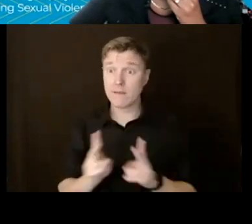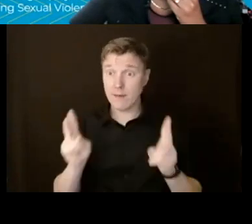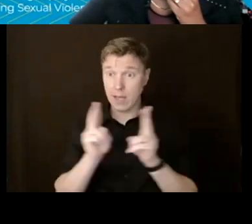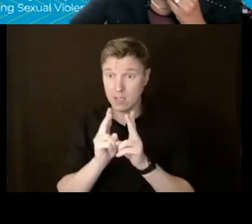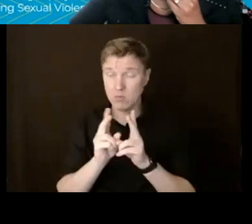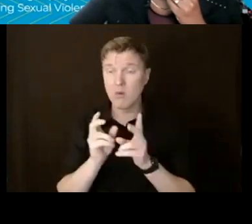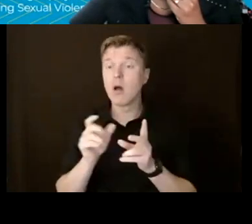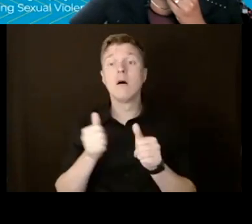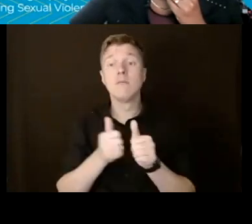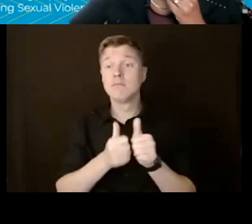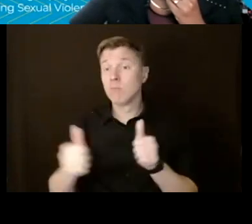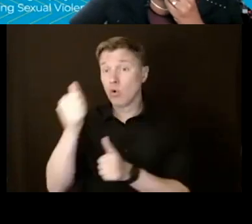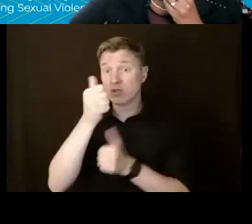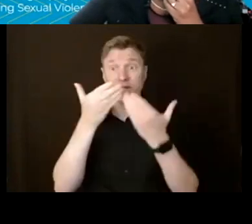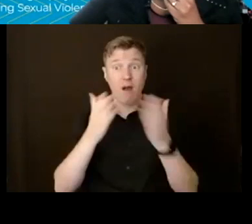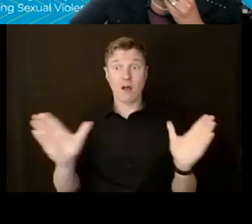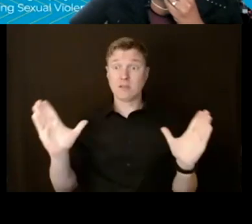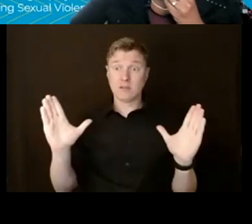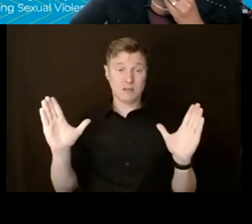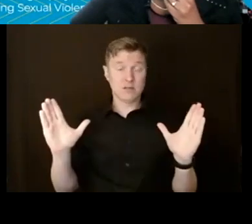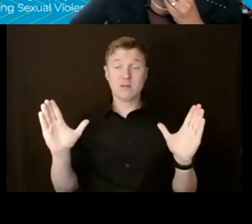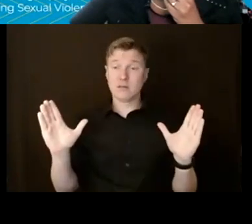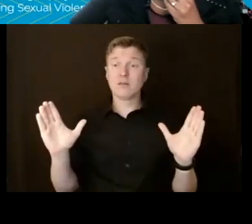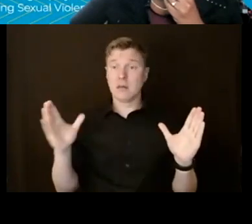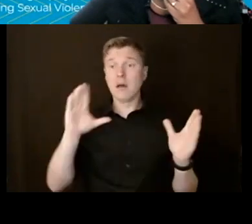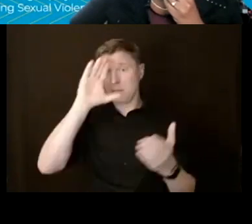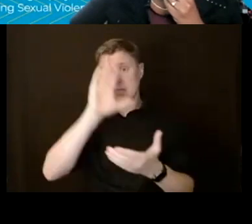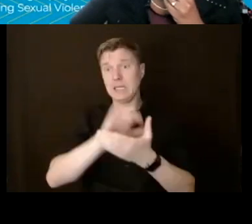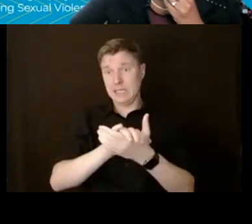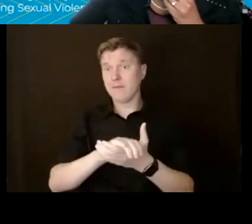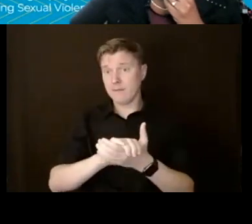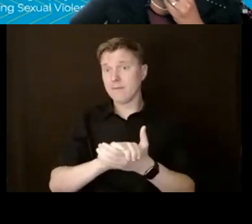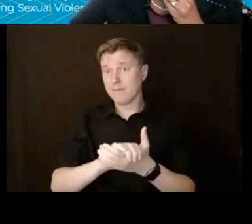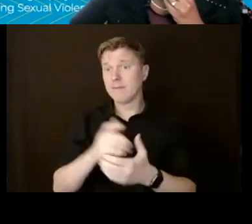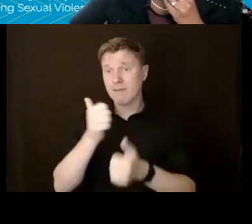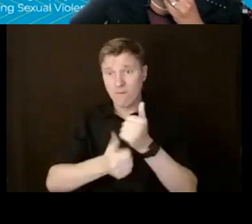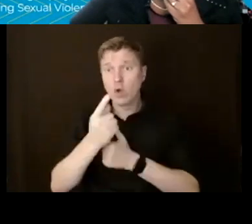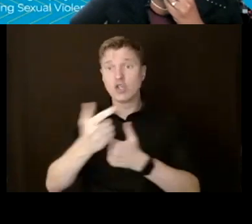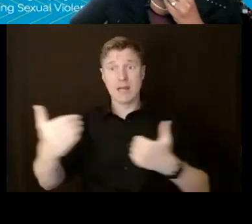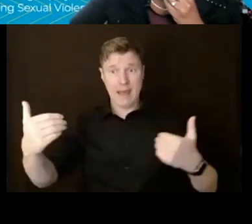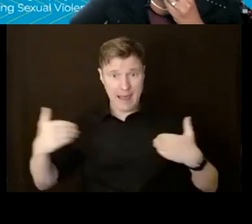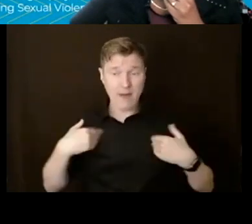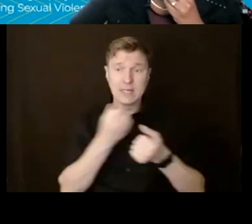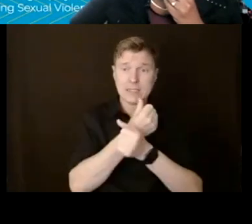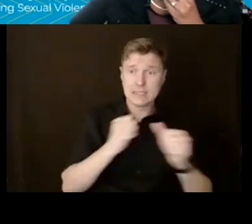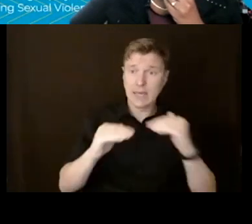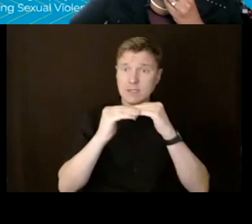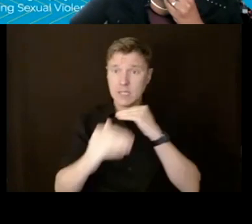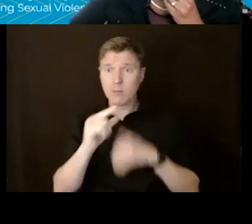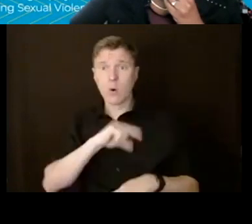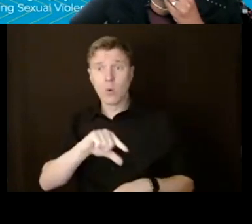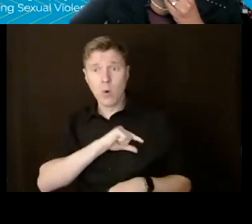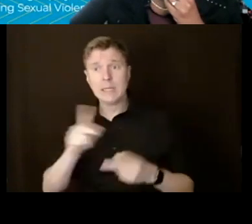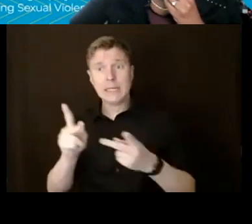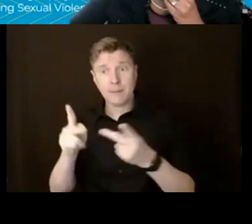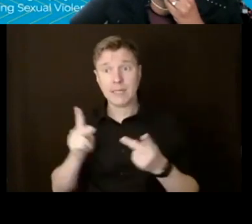most of us across race and region and income believe that everyone should have a safe, stable, and quality place to live and